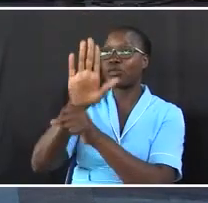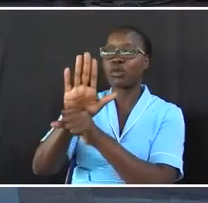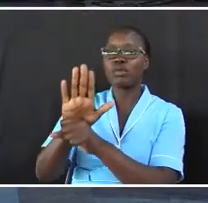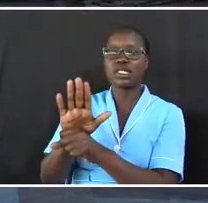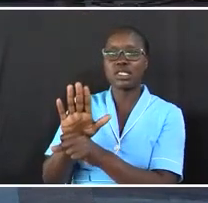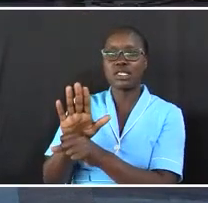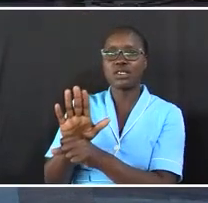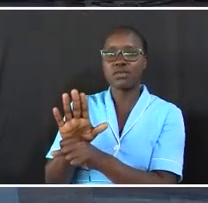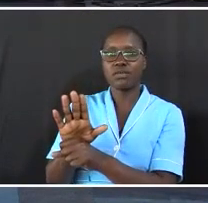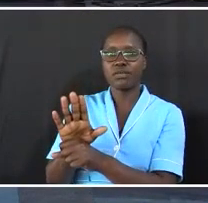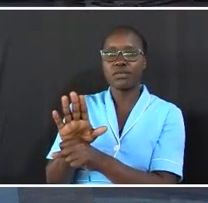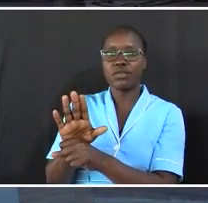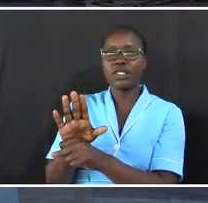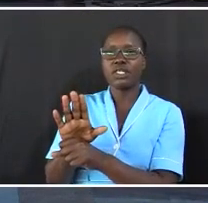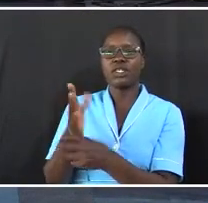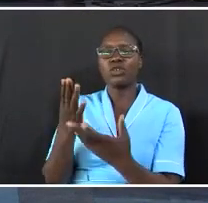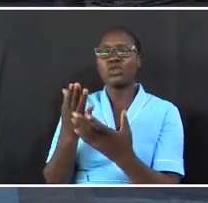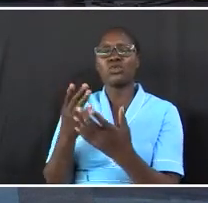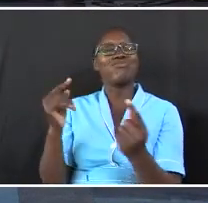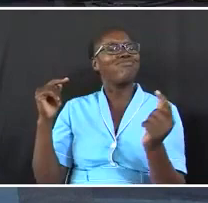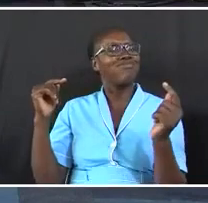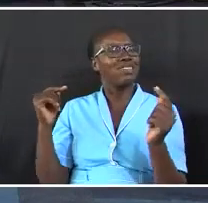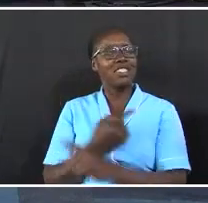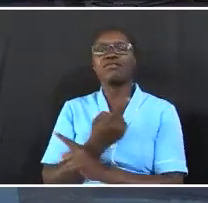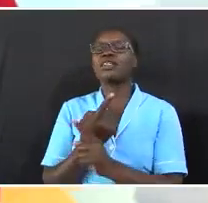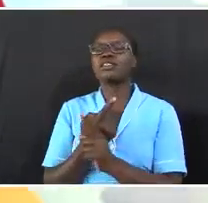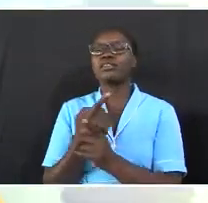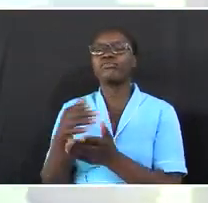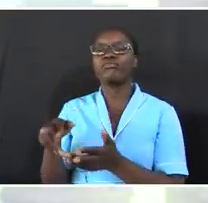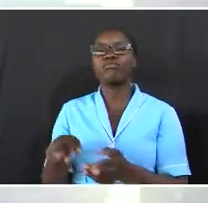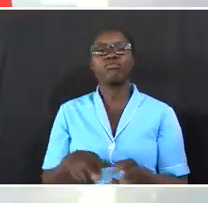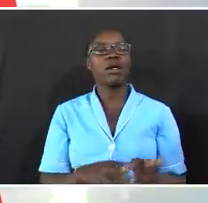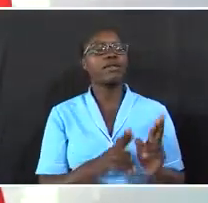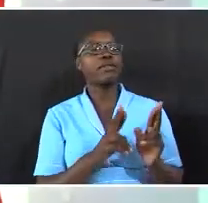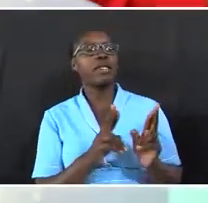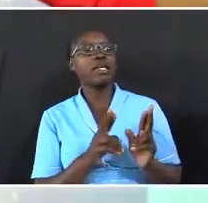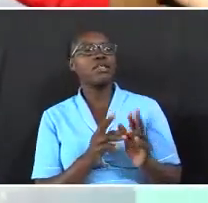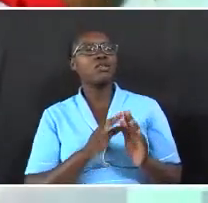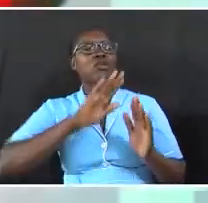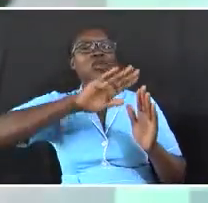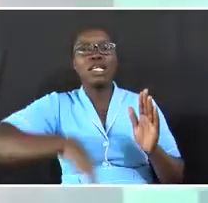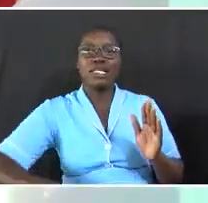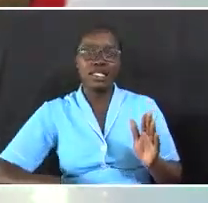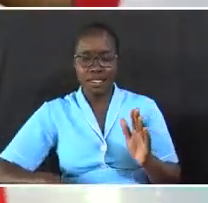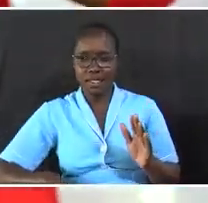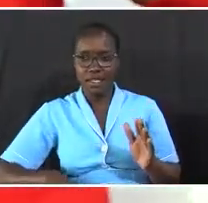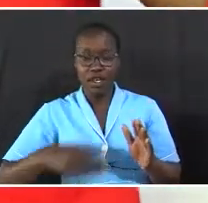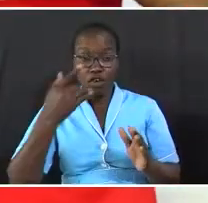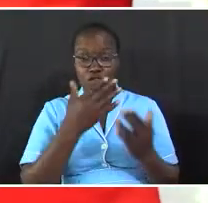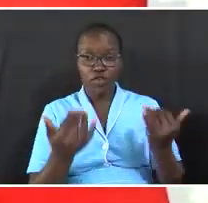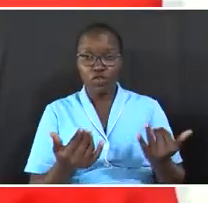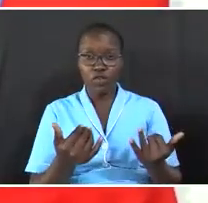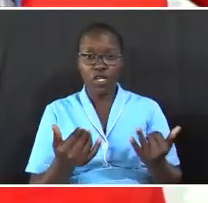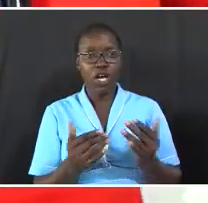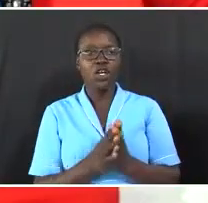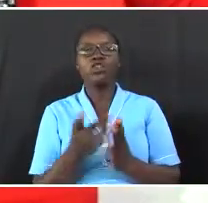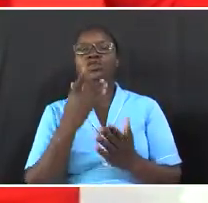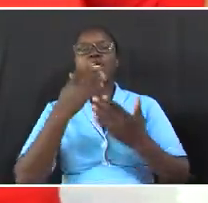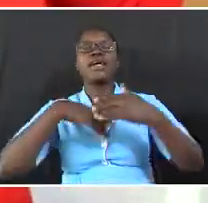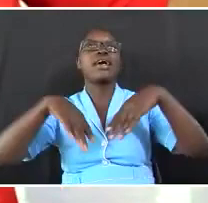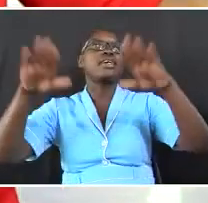promises, you take a totally different path. And then it will be too late for you now to say, I